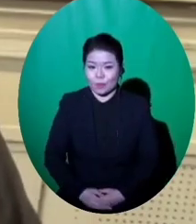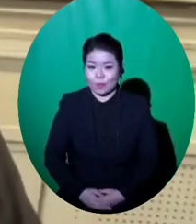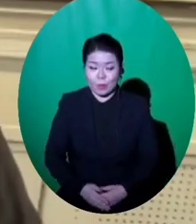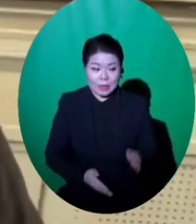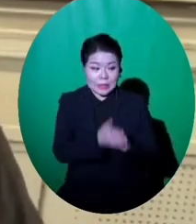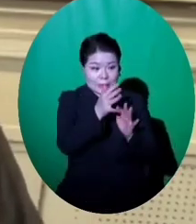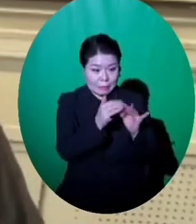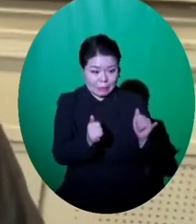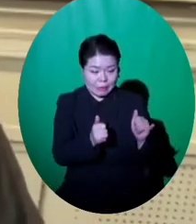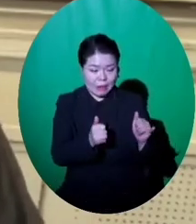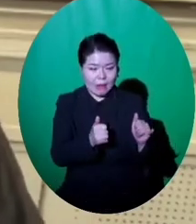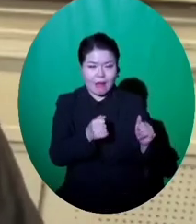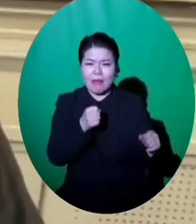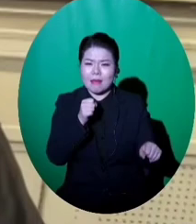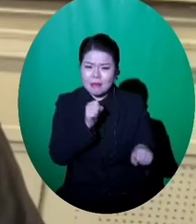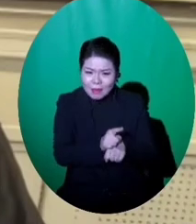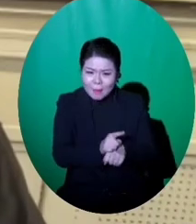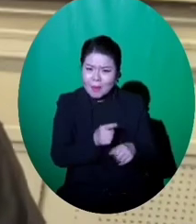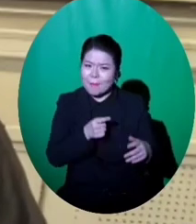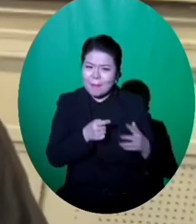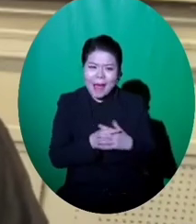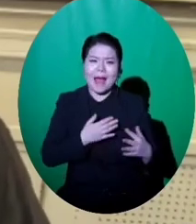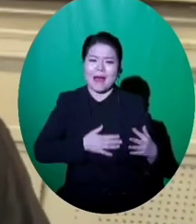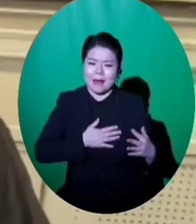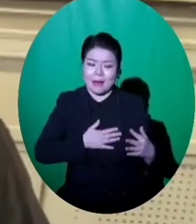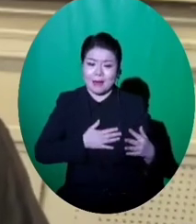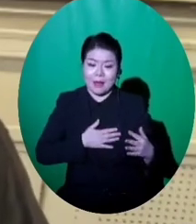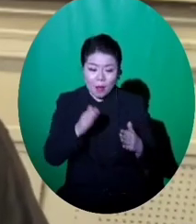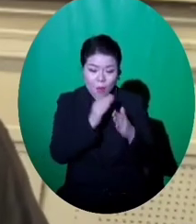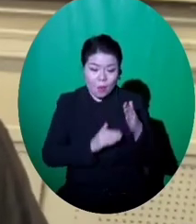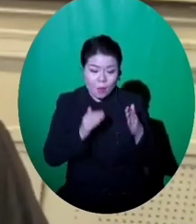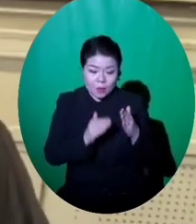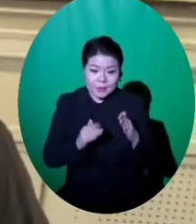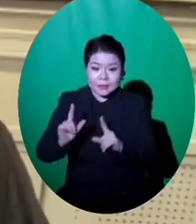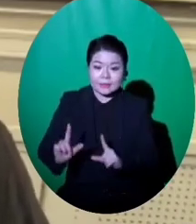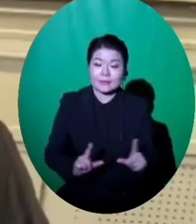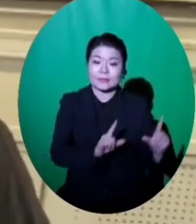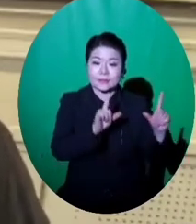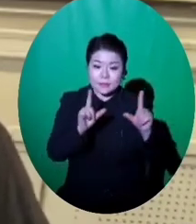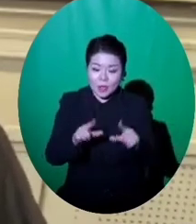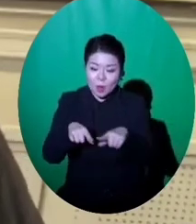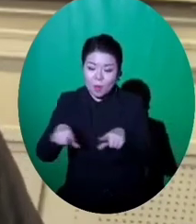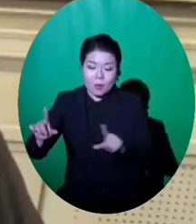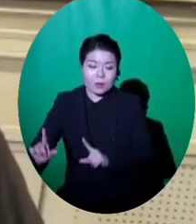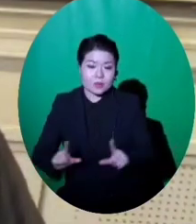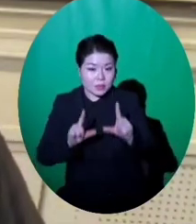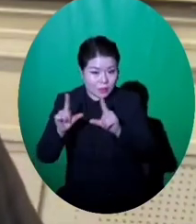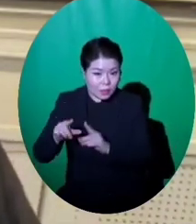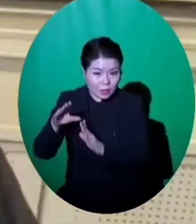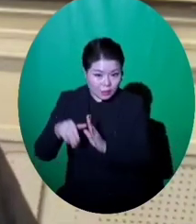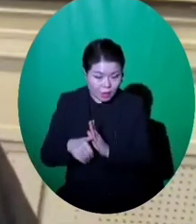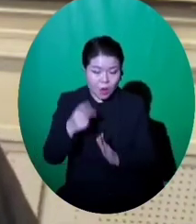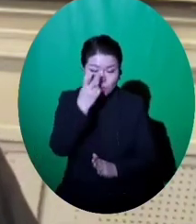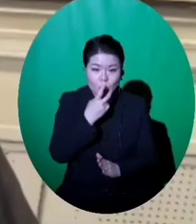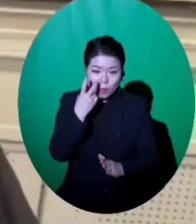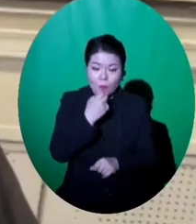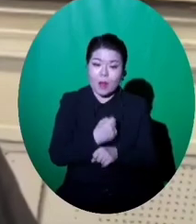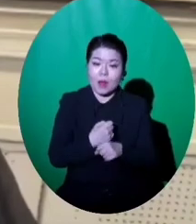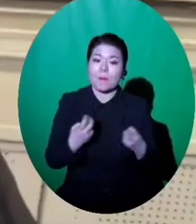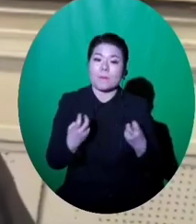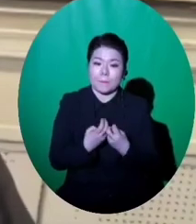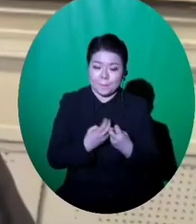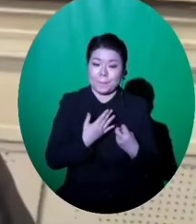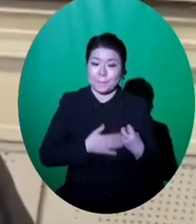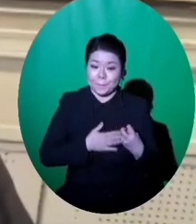public life. And that's what they could know about and do in making democracy. Nancy's right. Taeyoon is